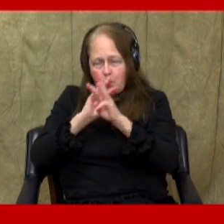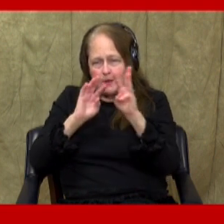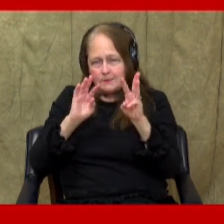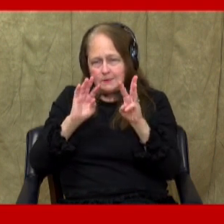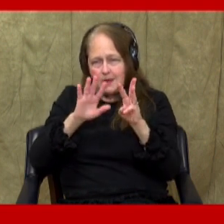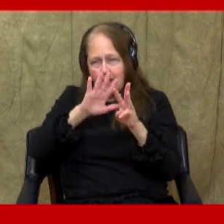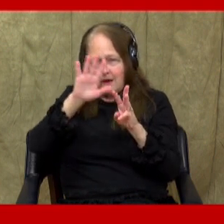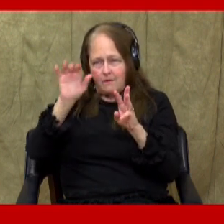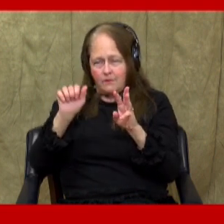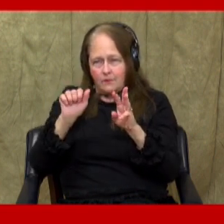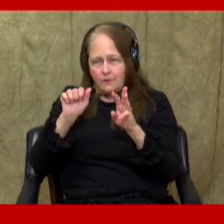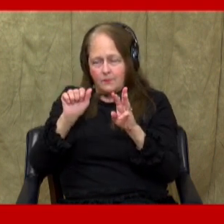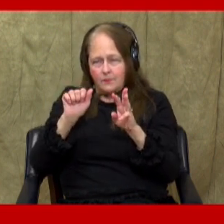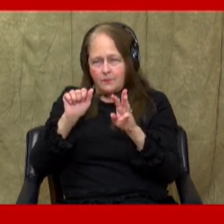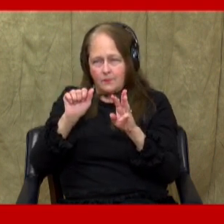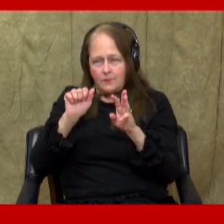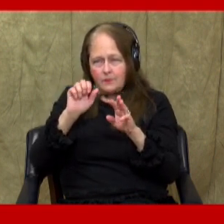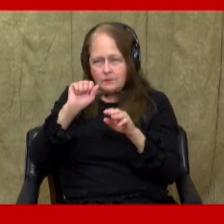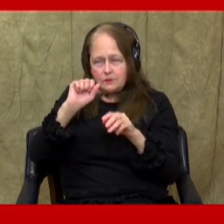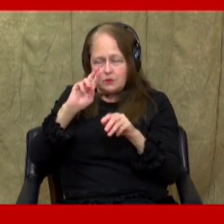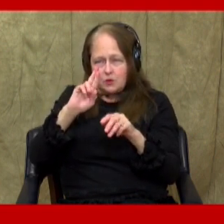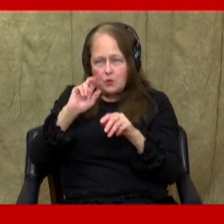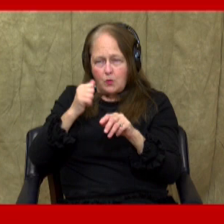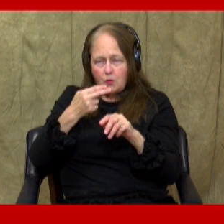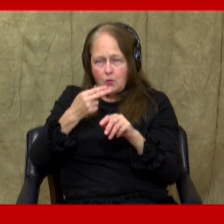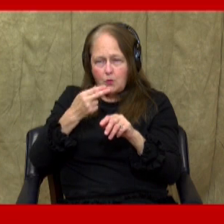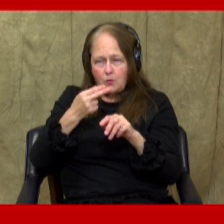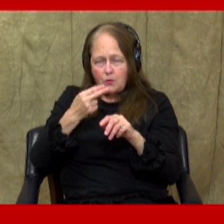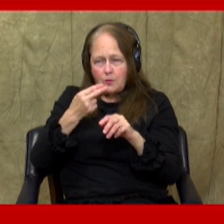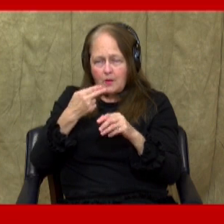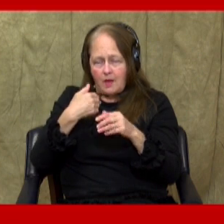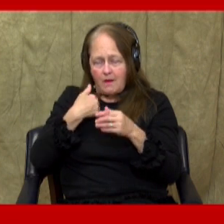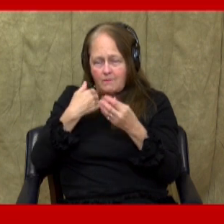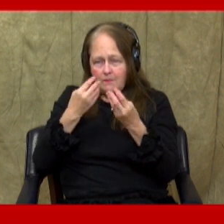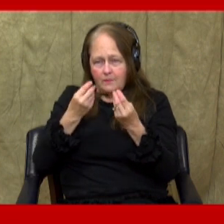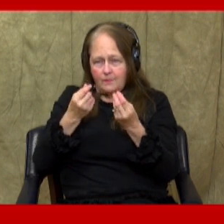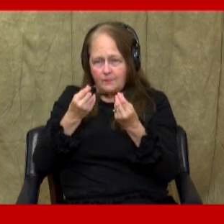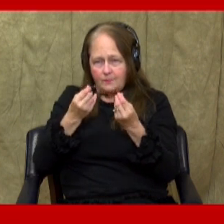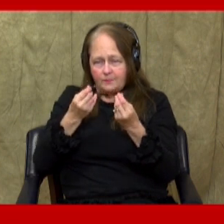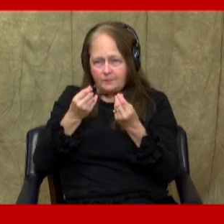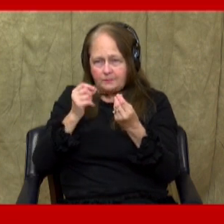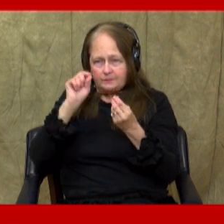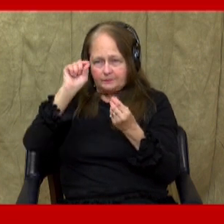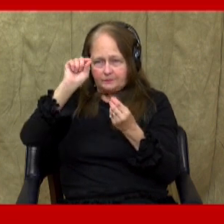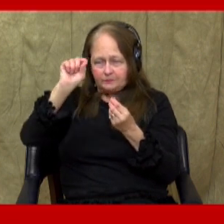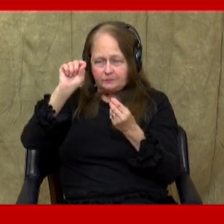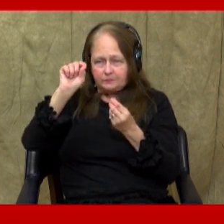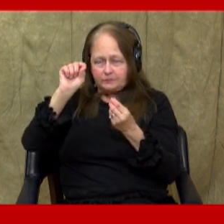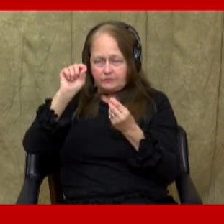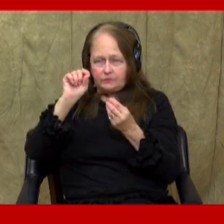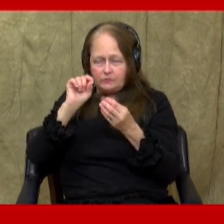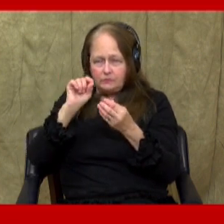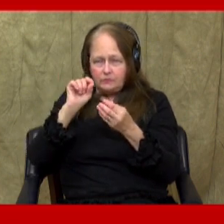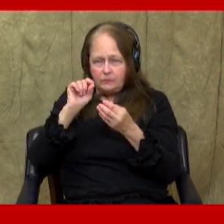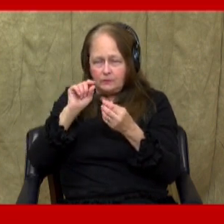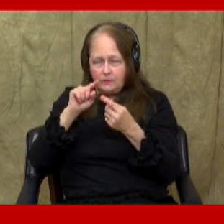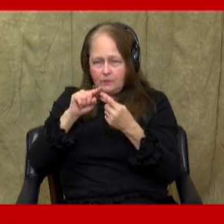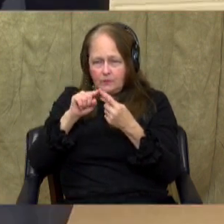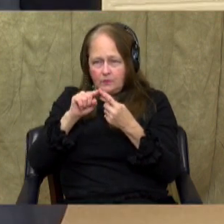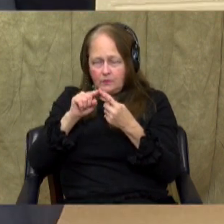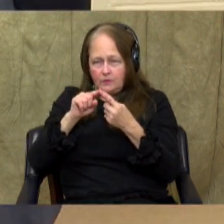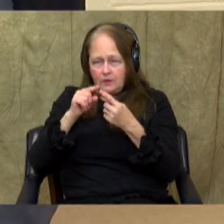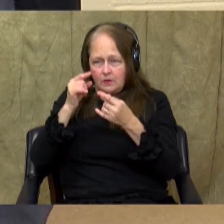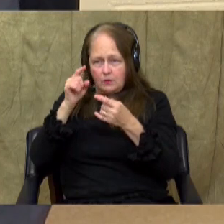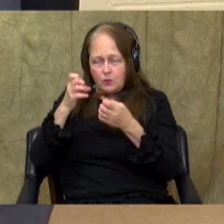Africa, Western Sahara is actually a disputed territory. That's why I put a little asterisk there. It would like to think of itself